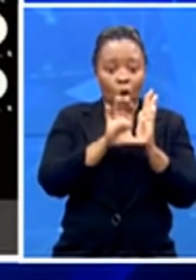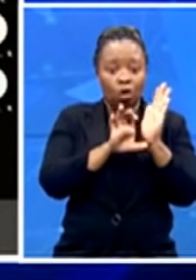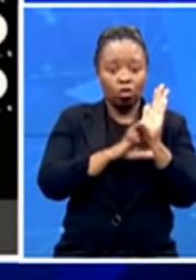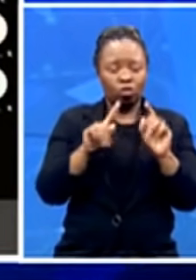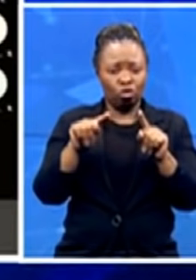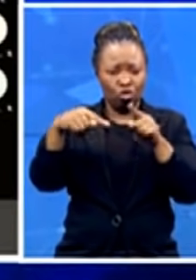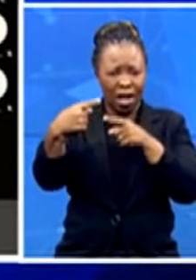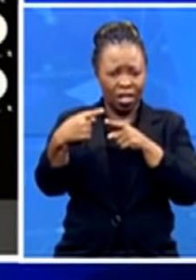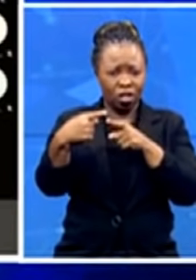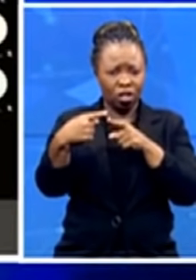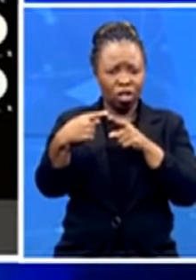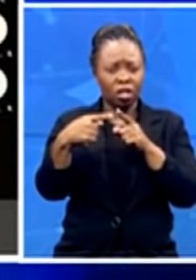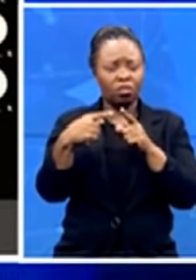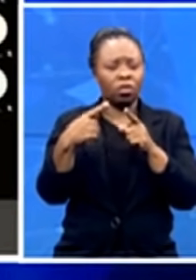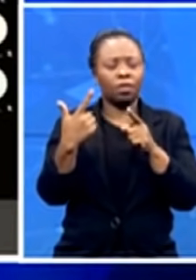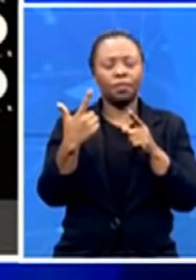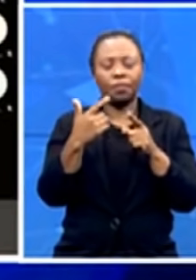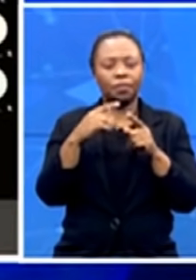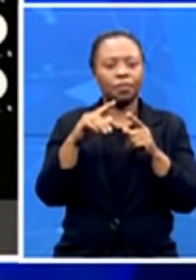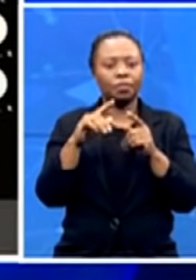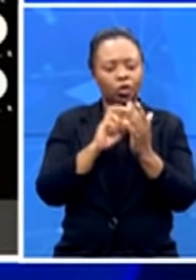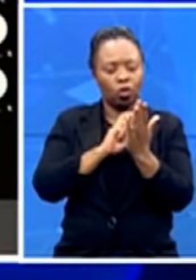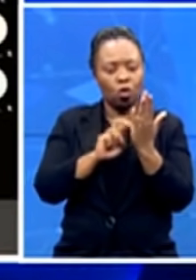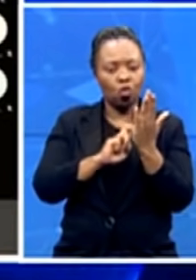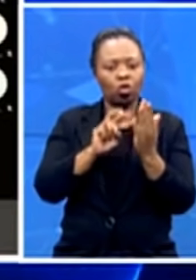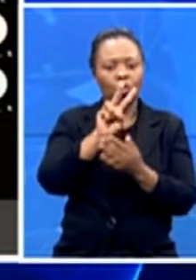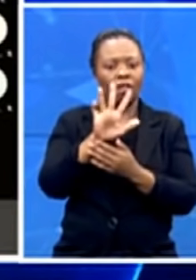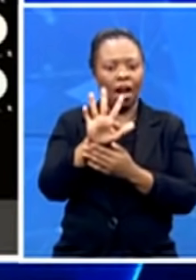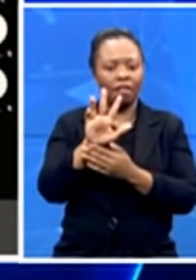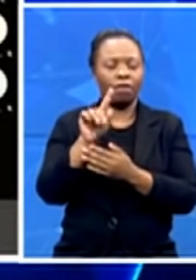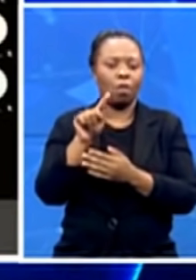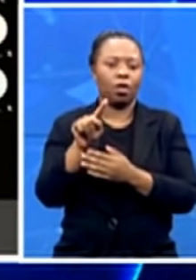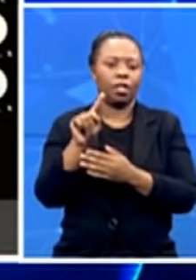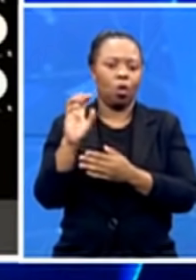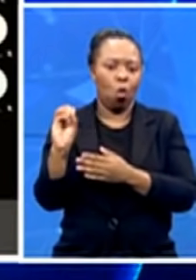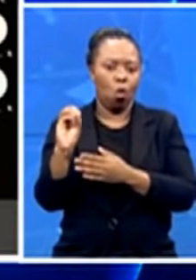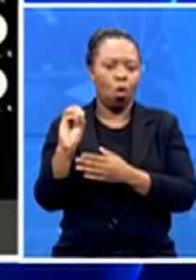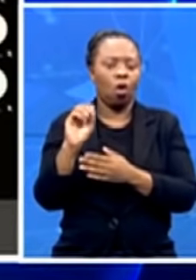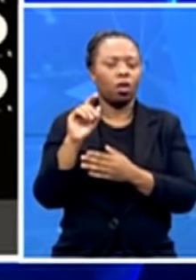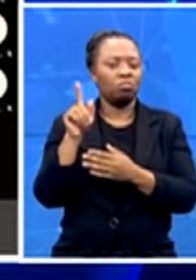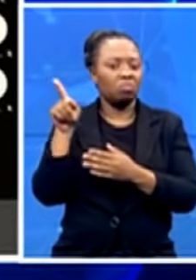of Rule 25.70 on the basis that it violates his Section 19 rights.